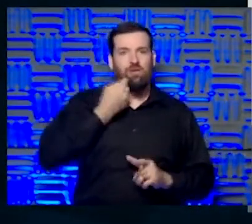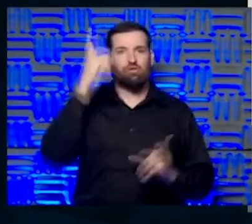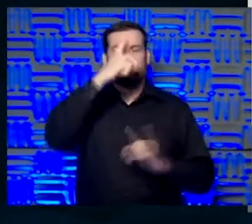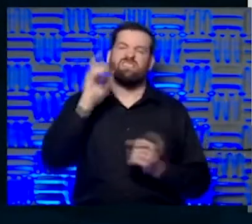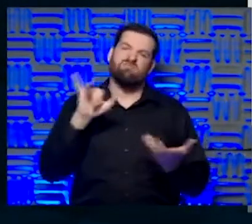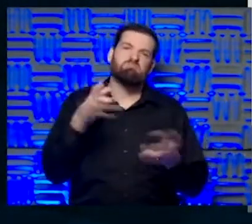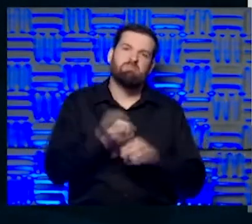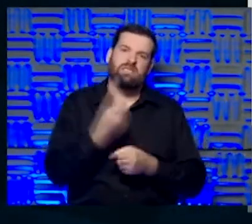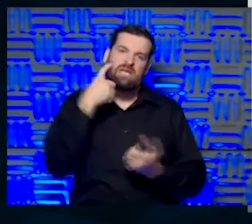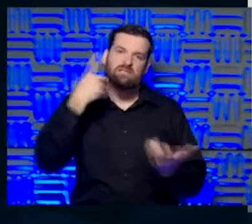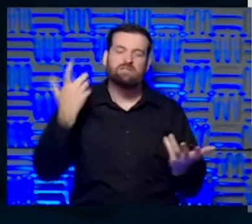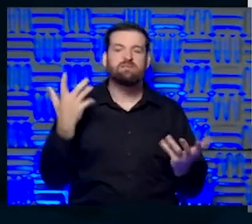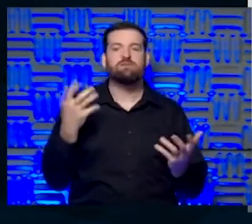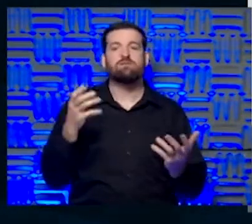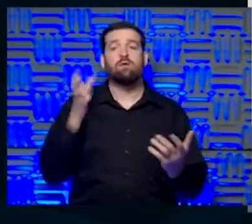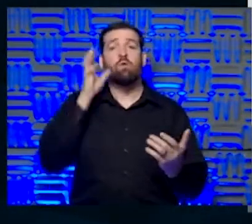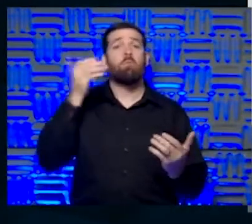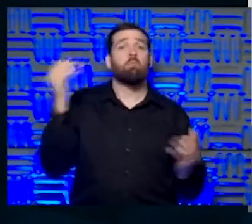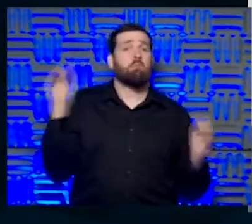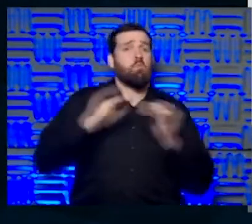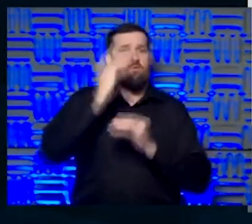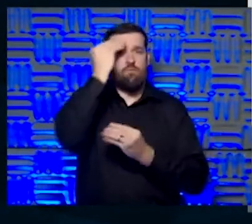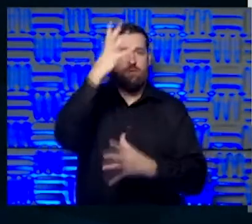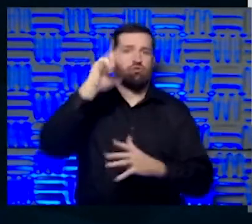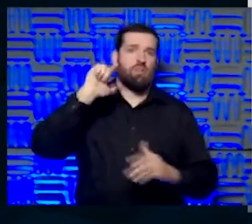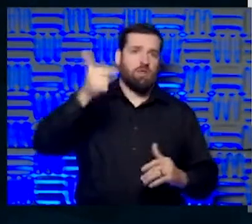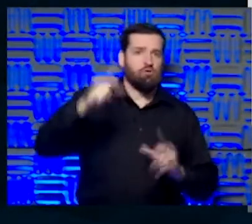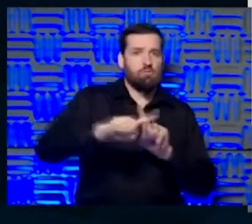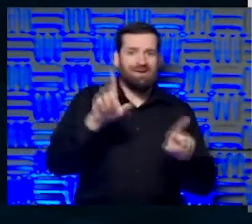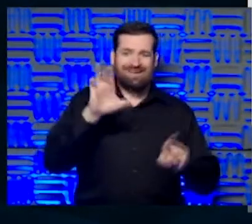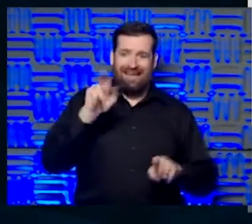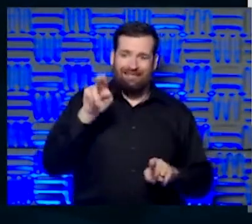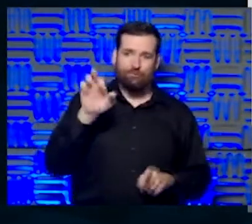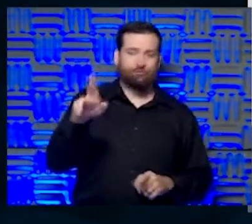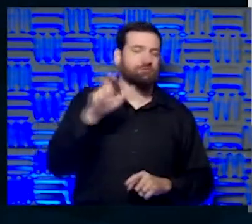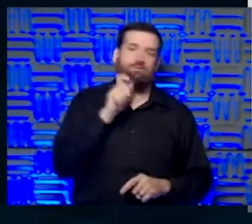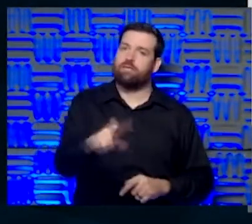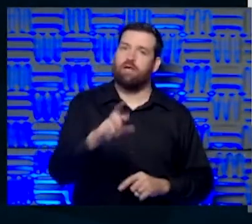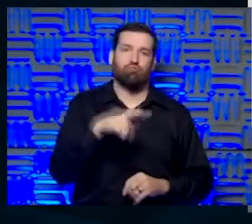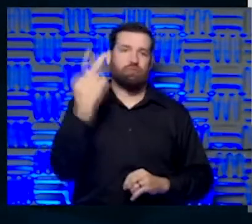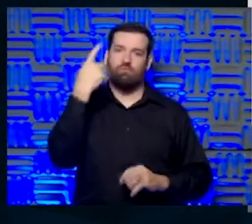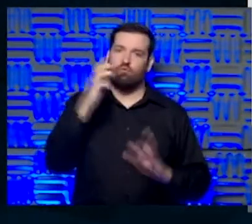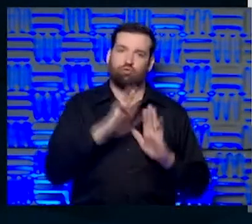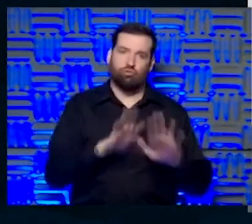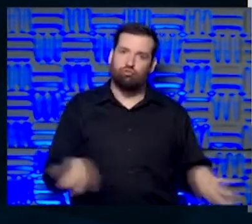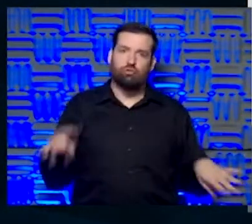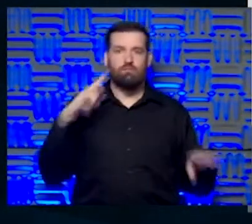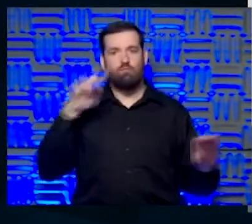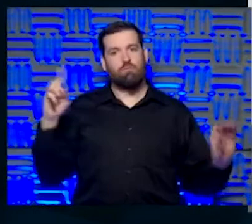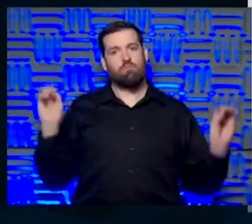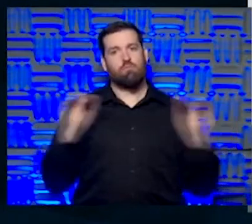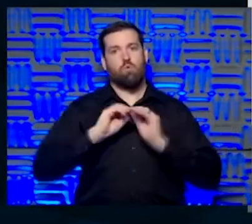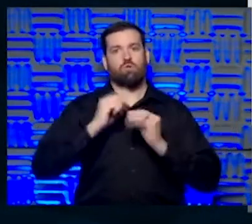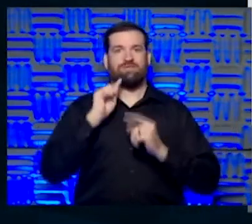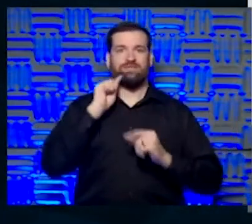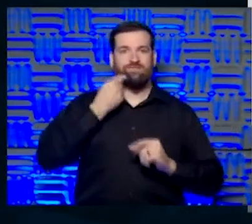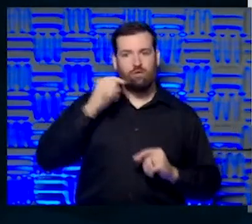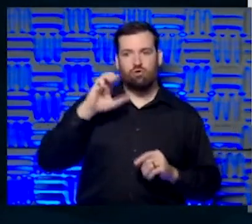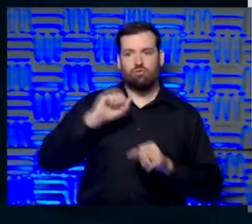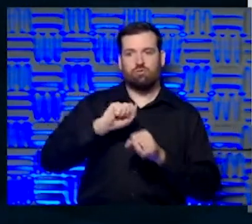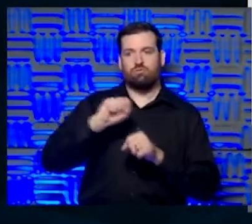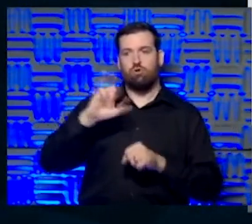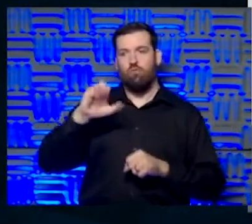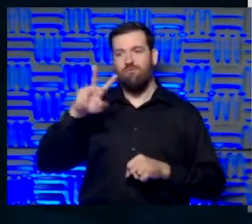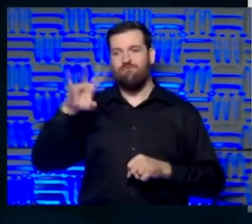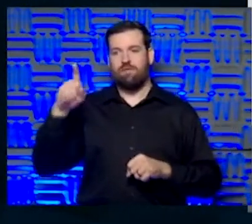So I think there's going to be more to come on that. It appears that cancer is not a big risk in children in terms of more severe COVID-19